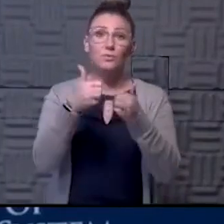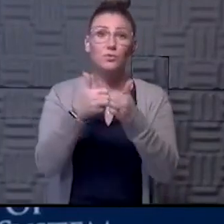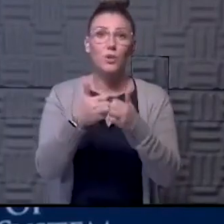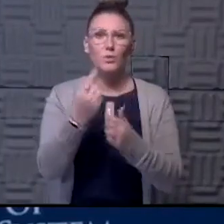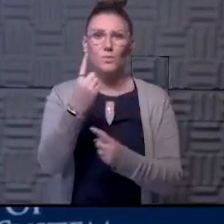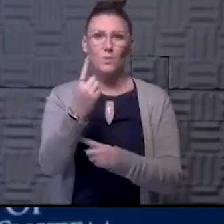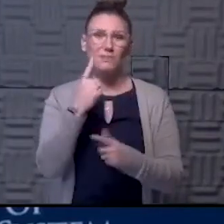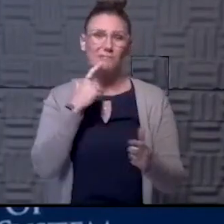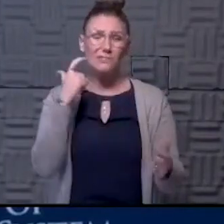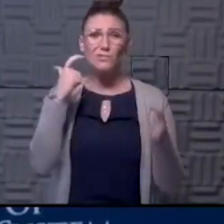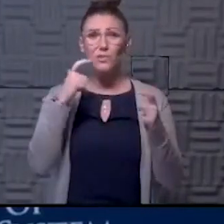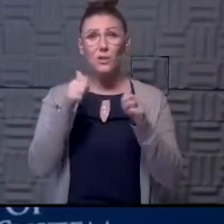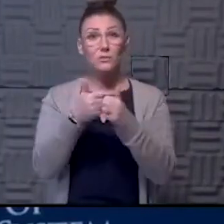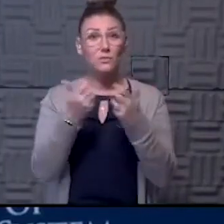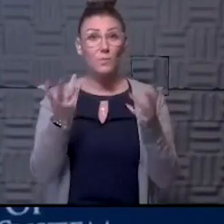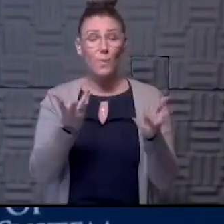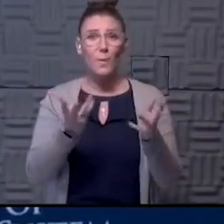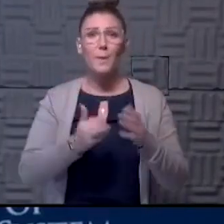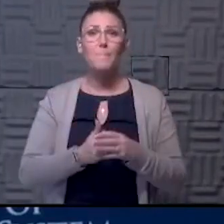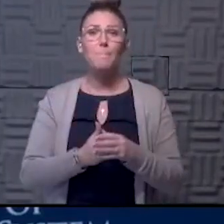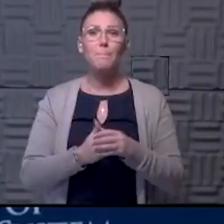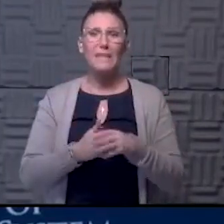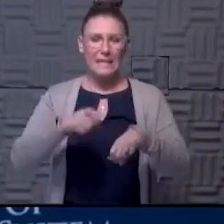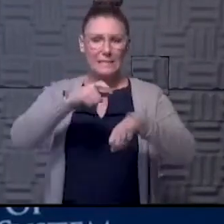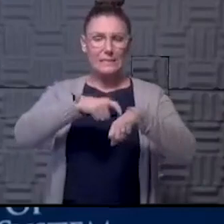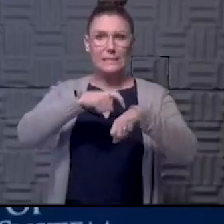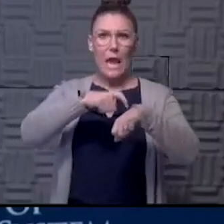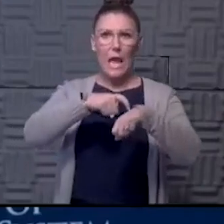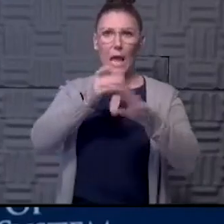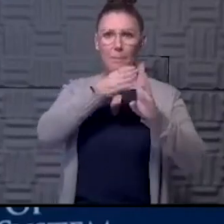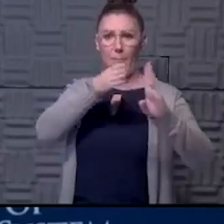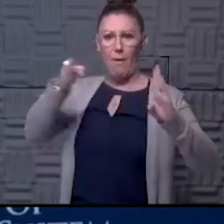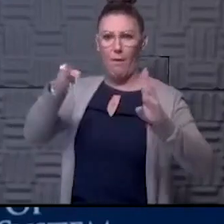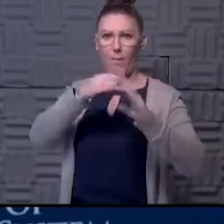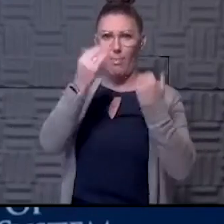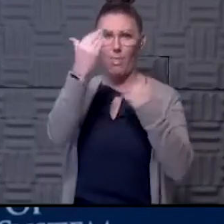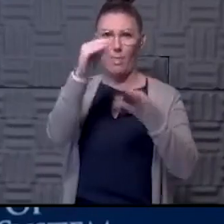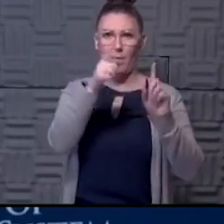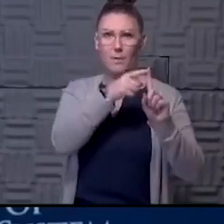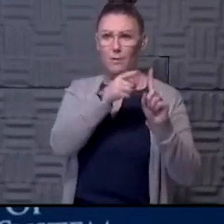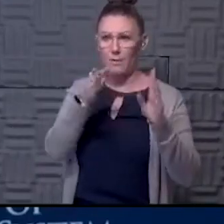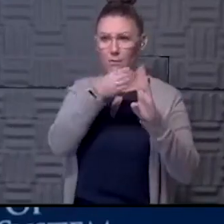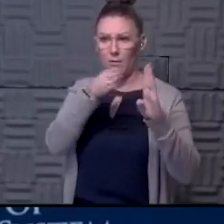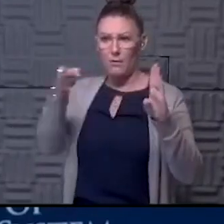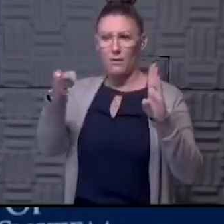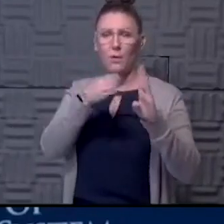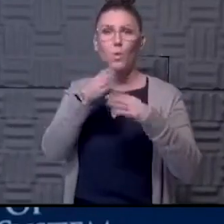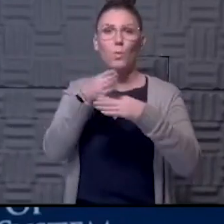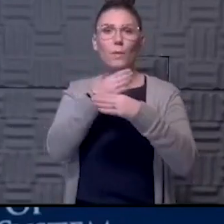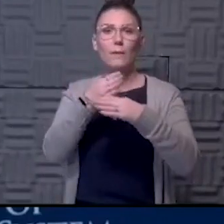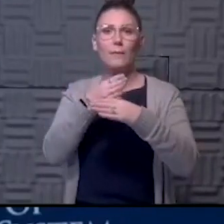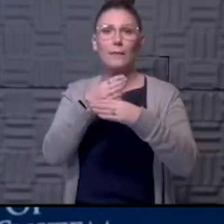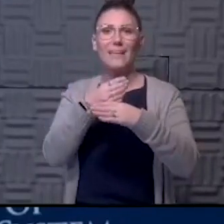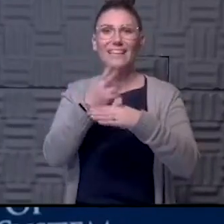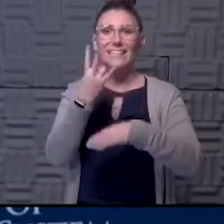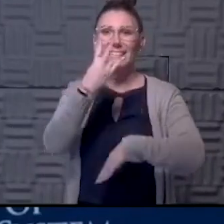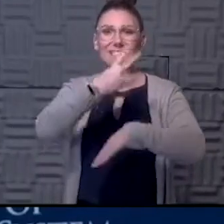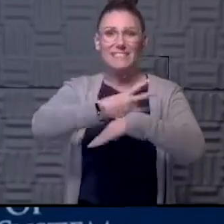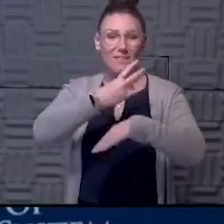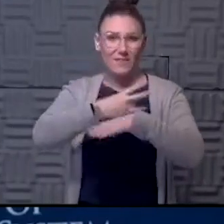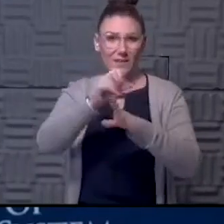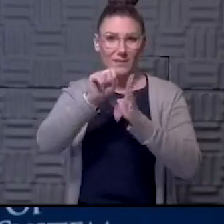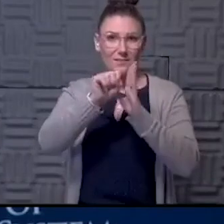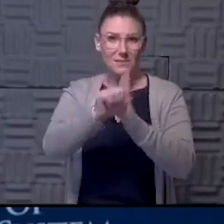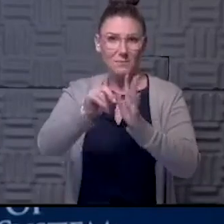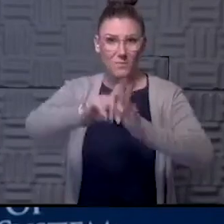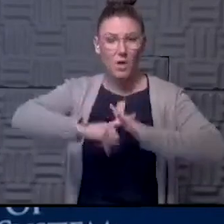of the biggest challenges is that time frame that you guys talked about. We have to infuse this within 7 days of symptom onset. And